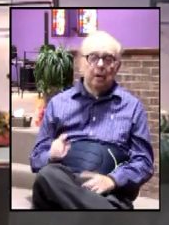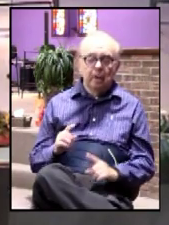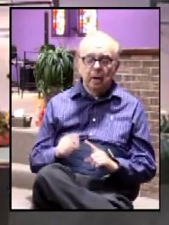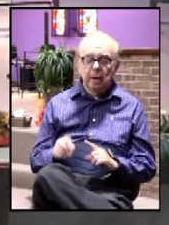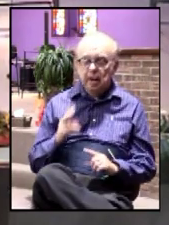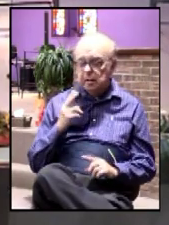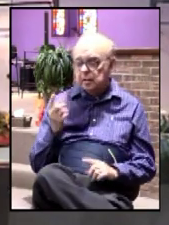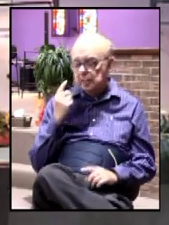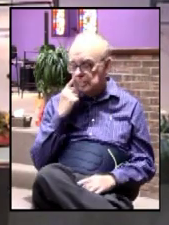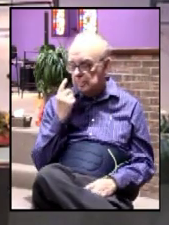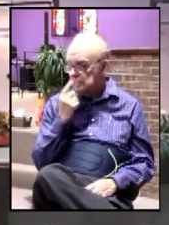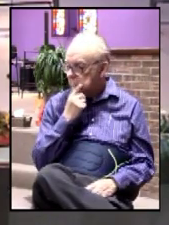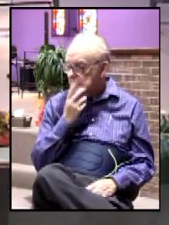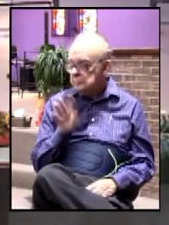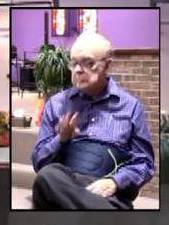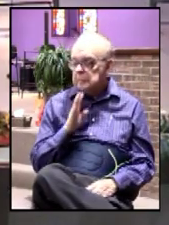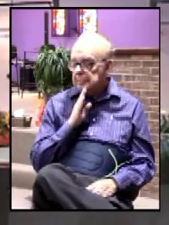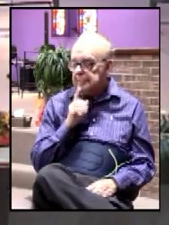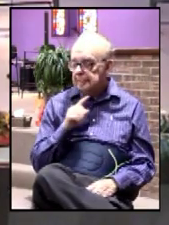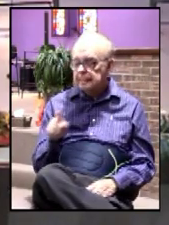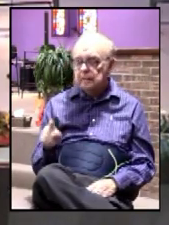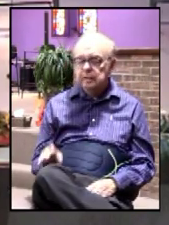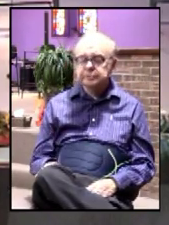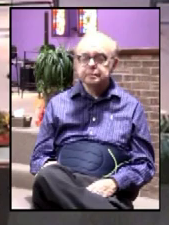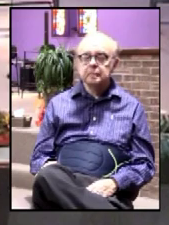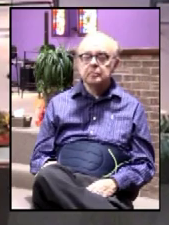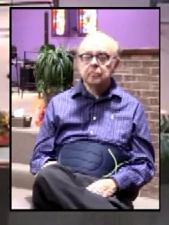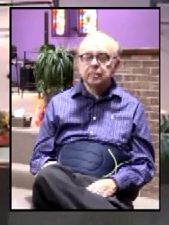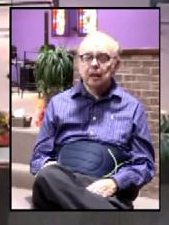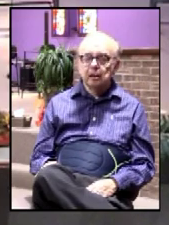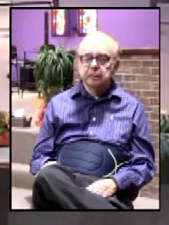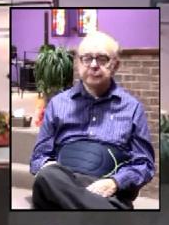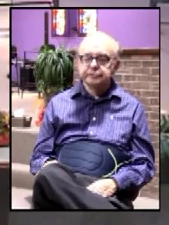I can't look them in the eyes when I'm talking to them.